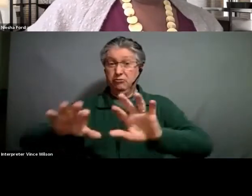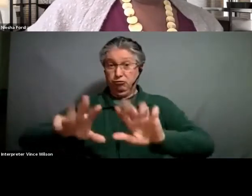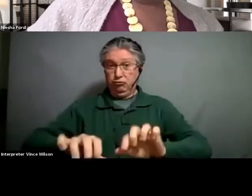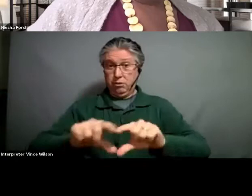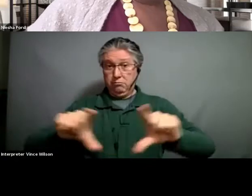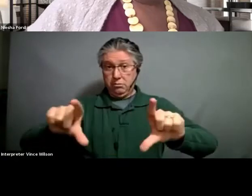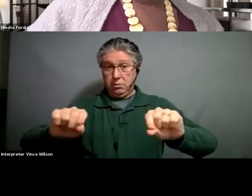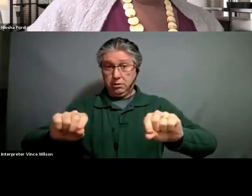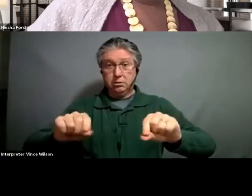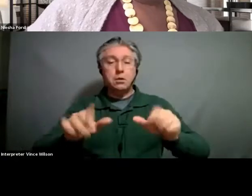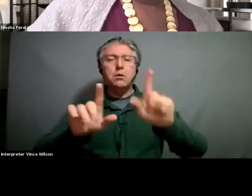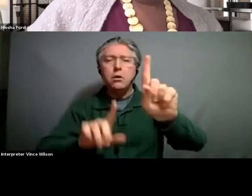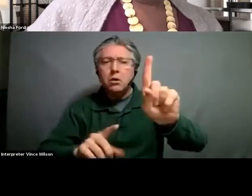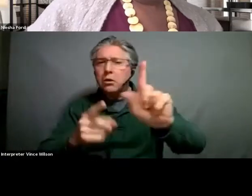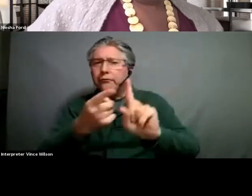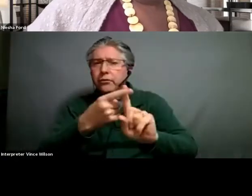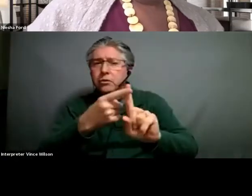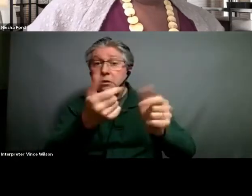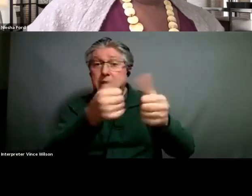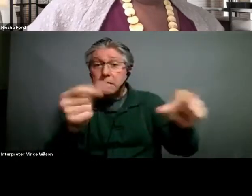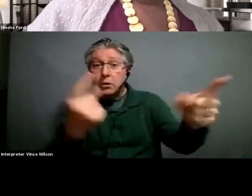any questions before we transition?